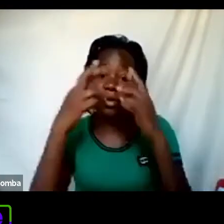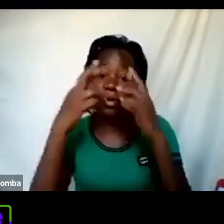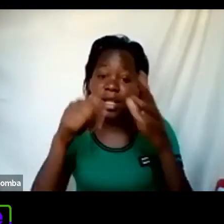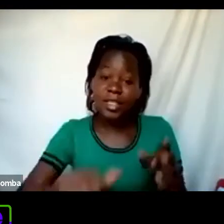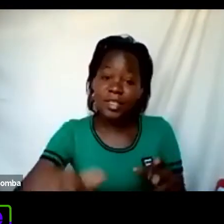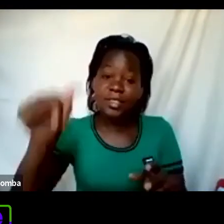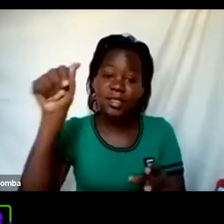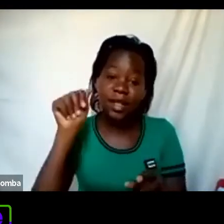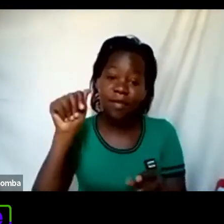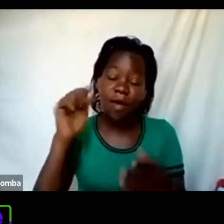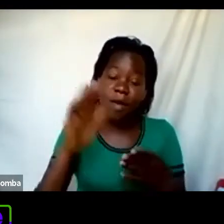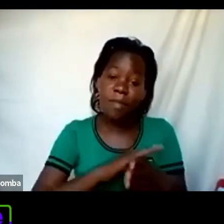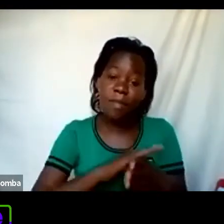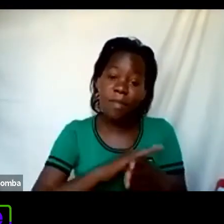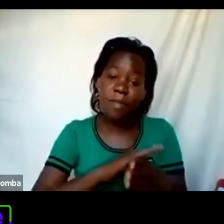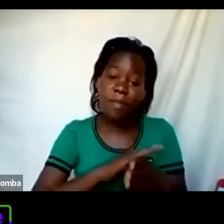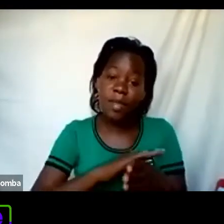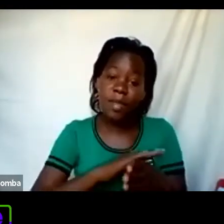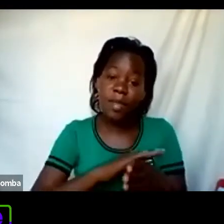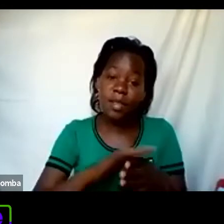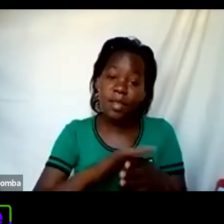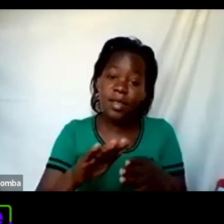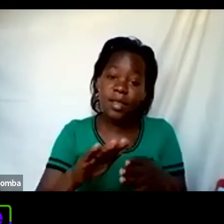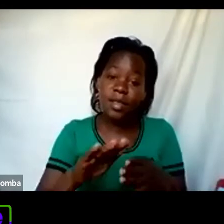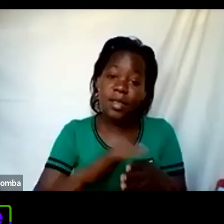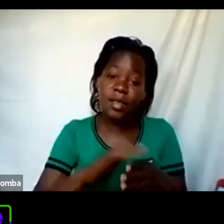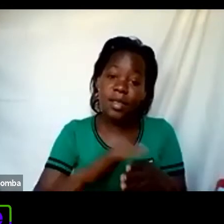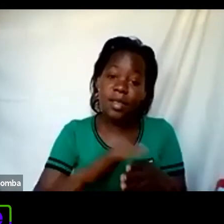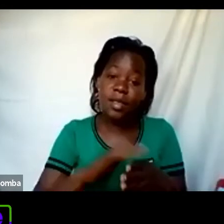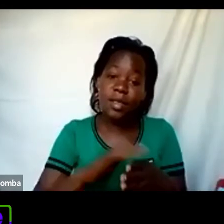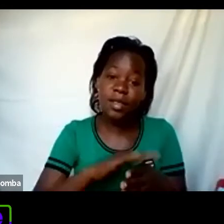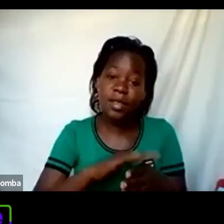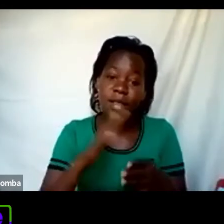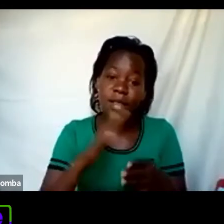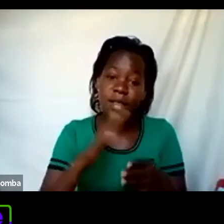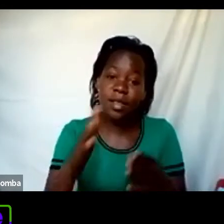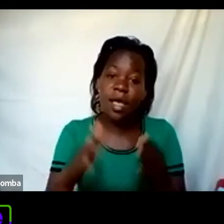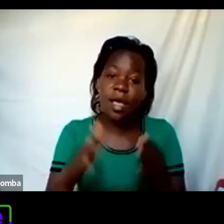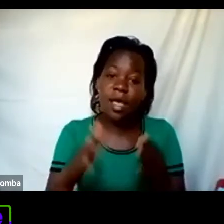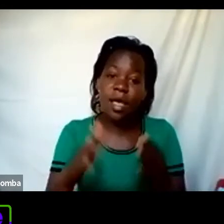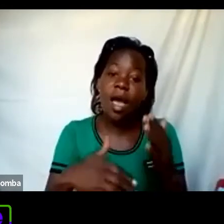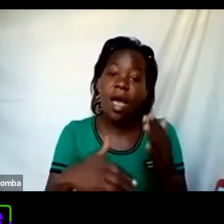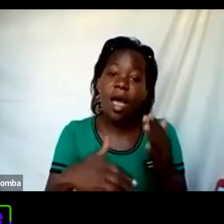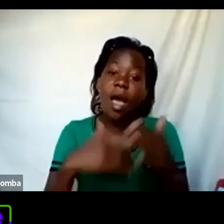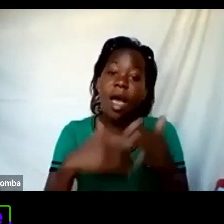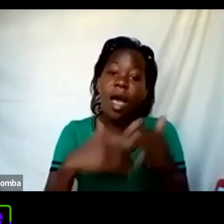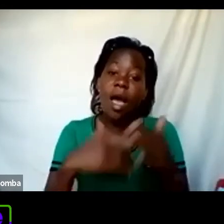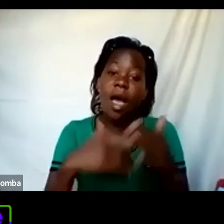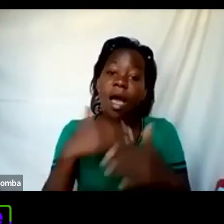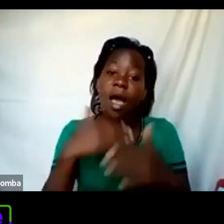businesses afterwards. But how much experience can you say you have gained from being at CCBA